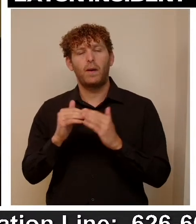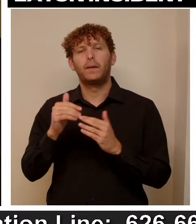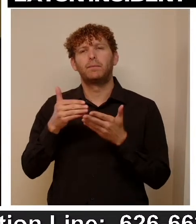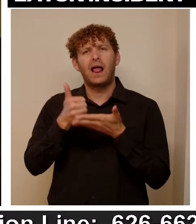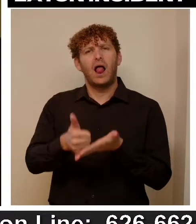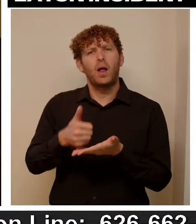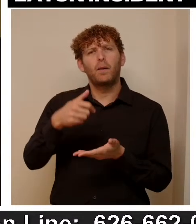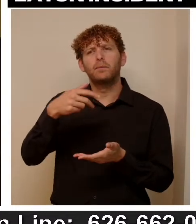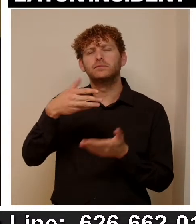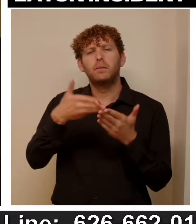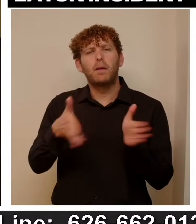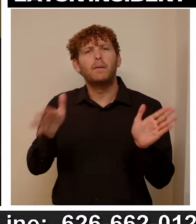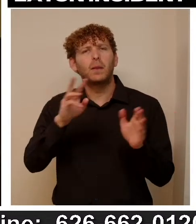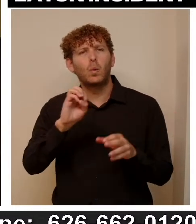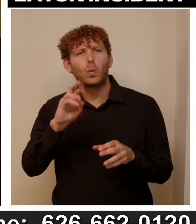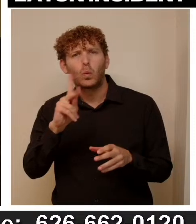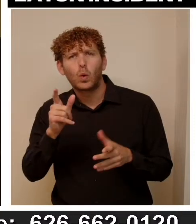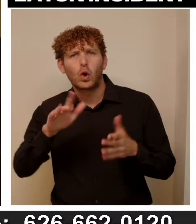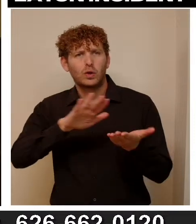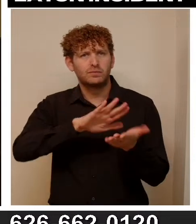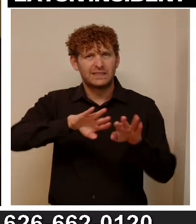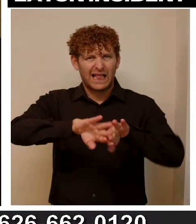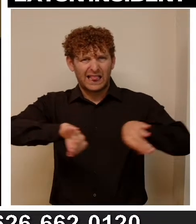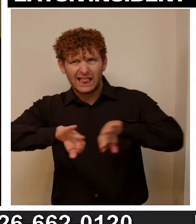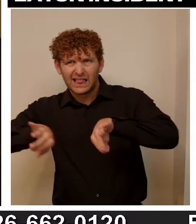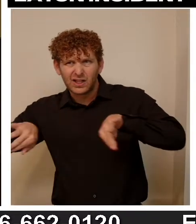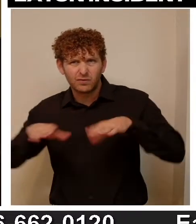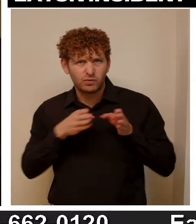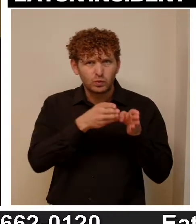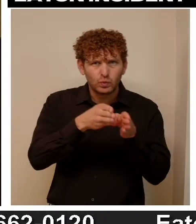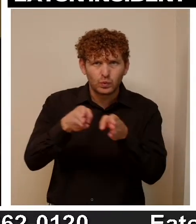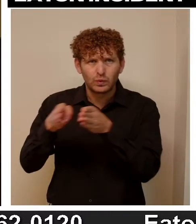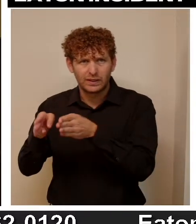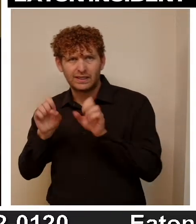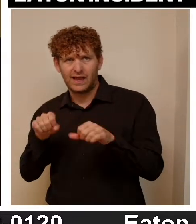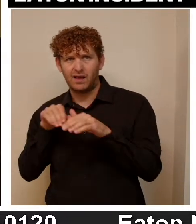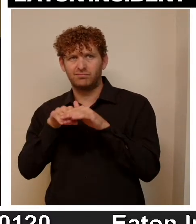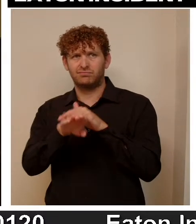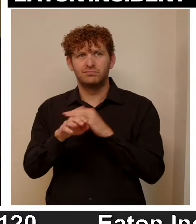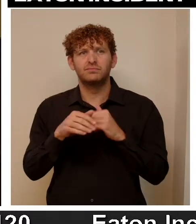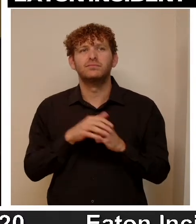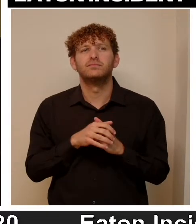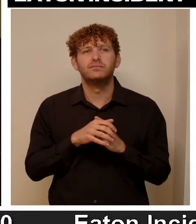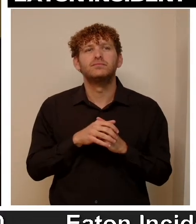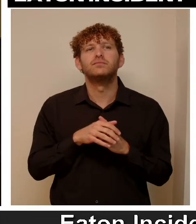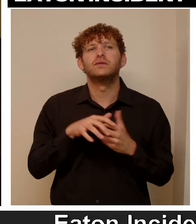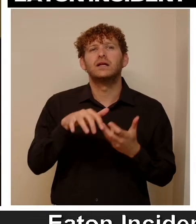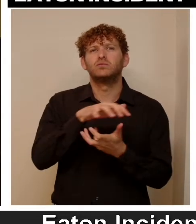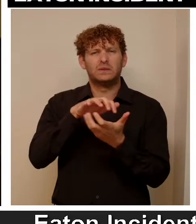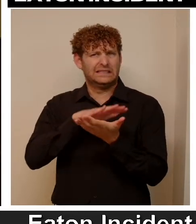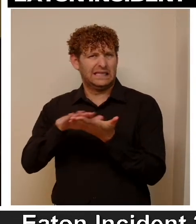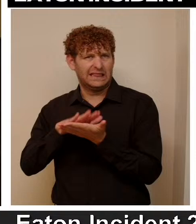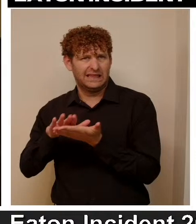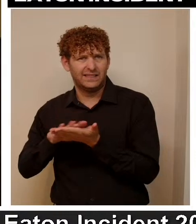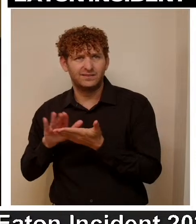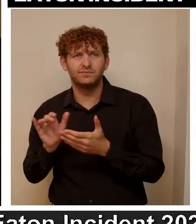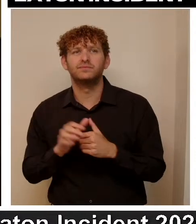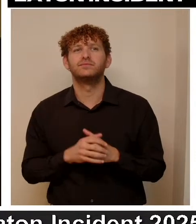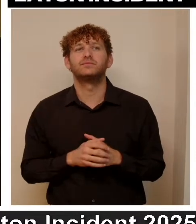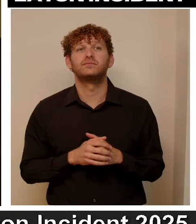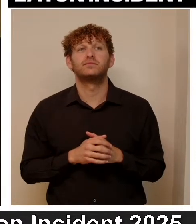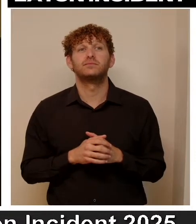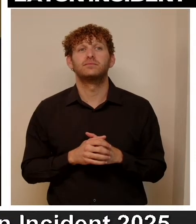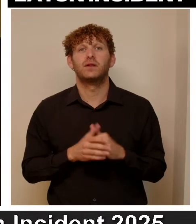access points, and also cleaning out storm drains. We're planning and staffing for the